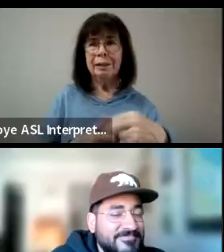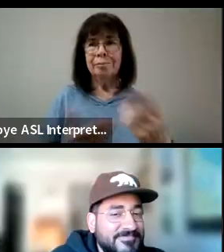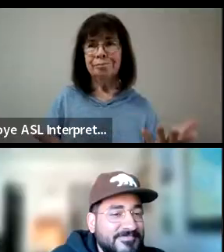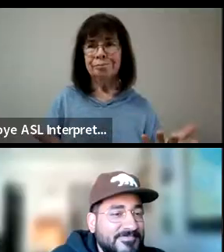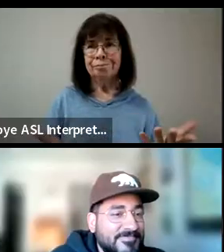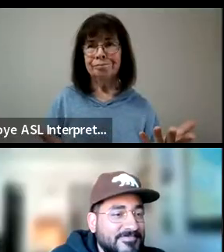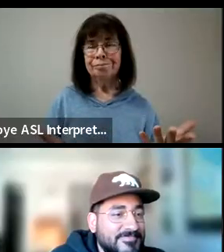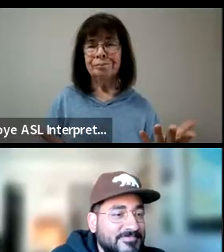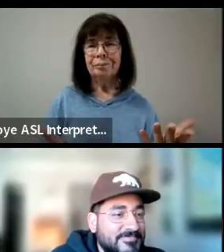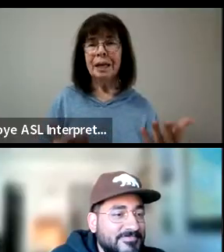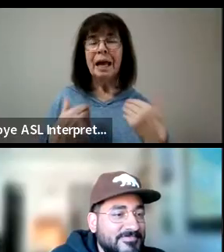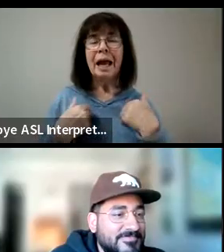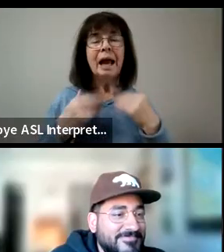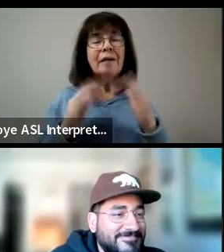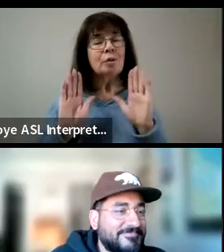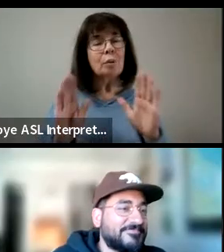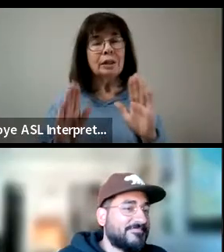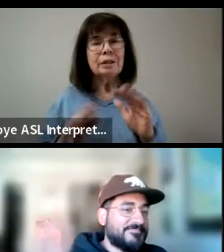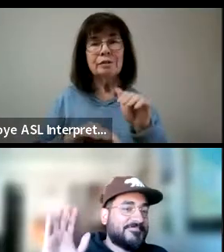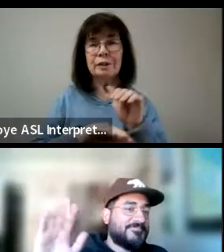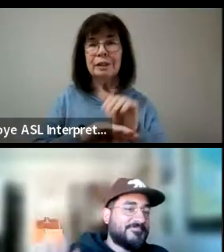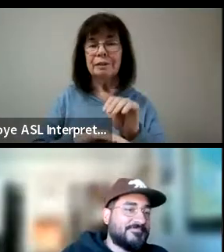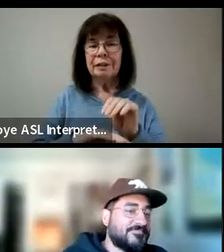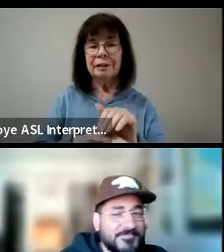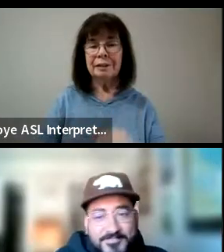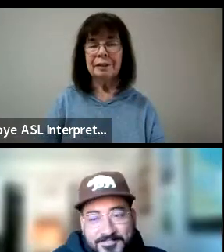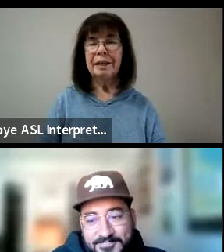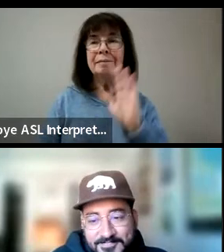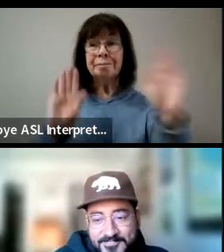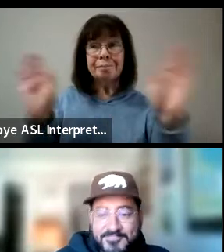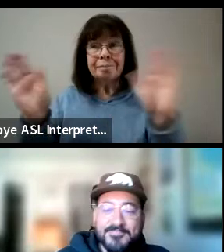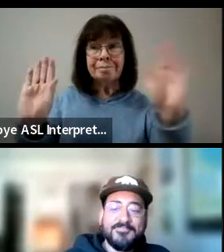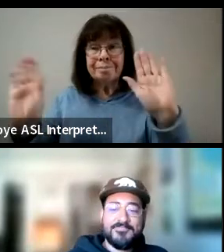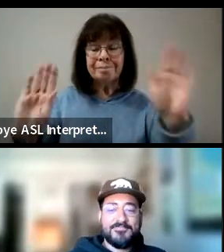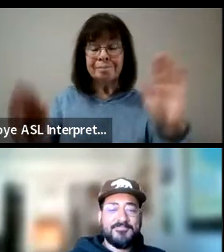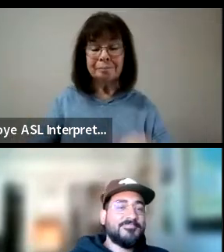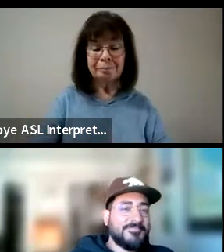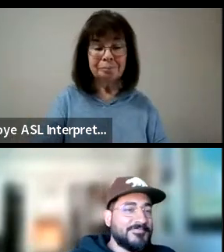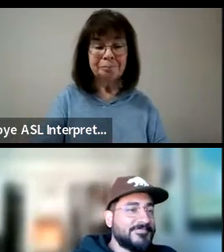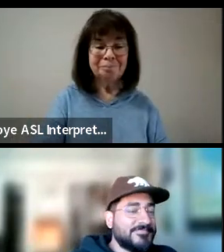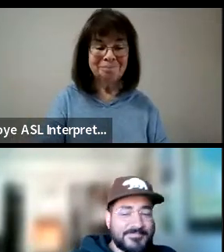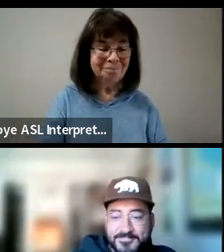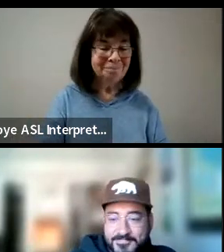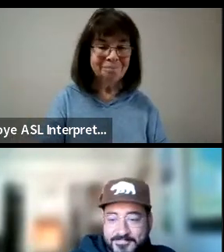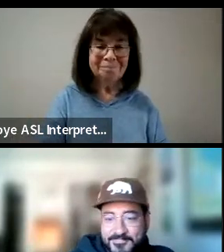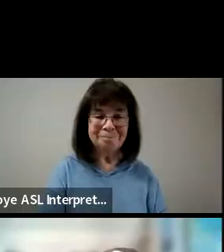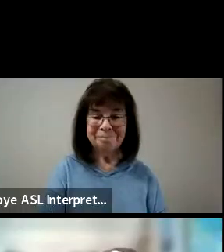and have a wonderful evening. Hey, thanks, everybody. Peace and blessings.